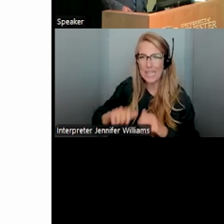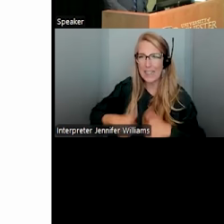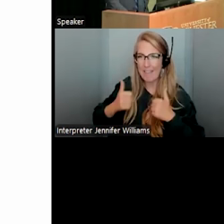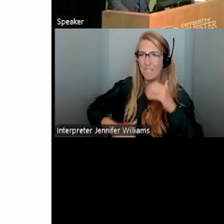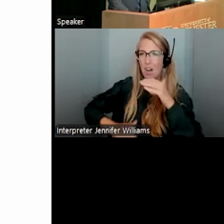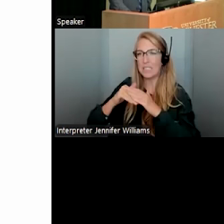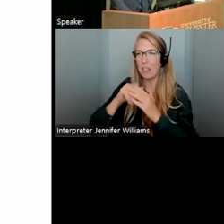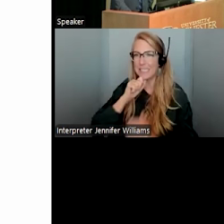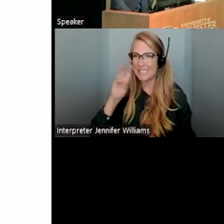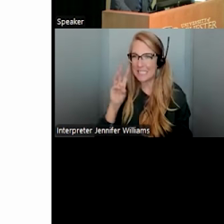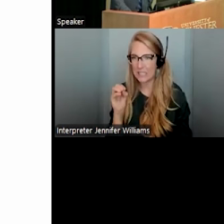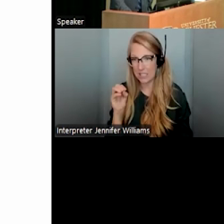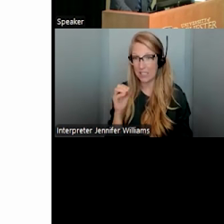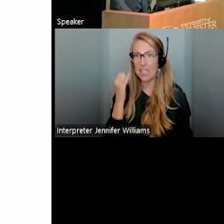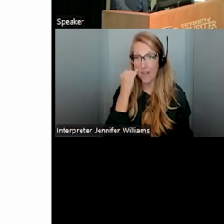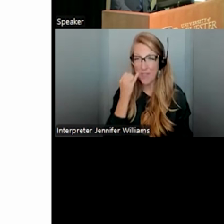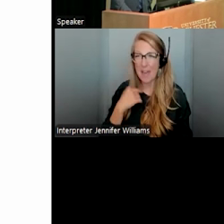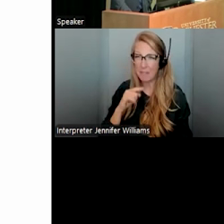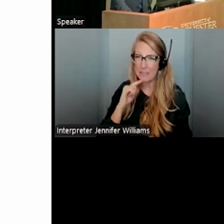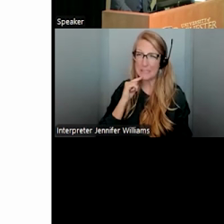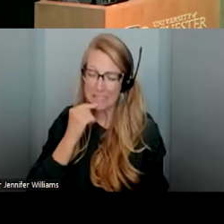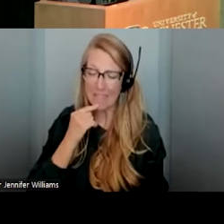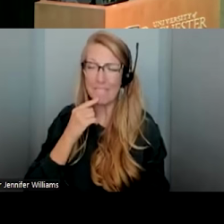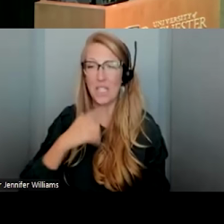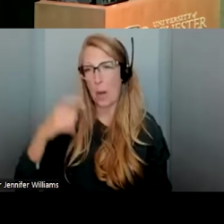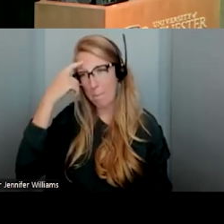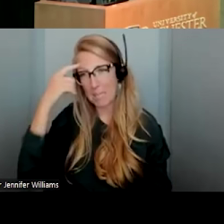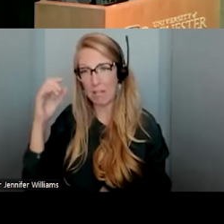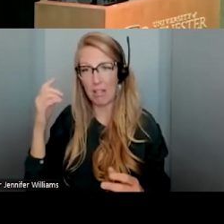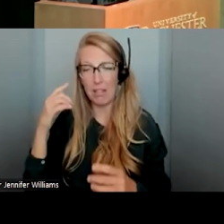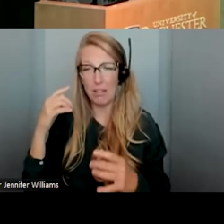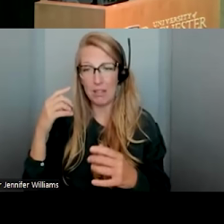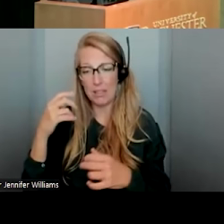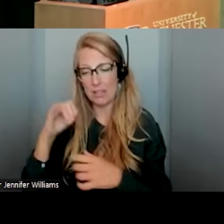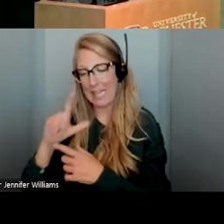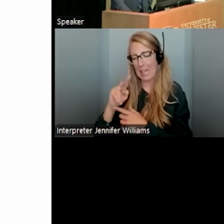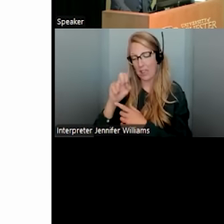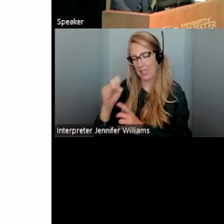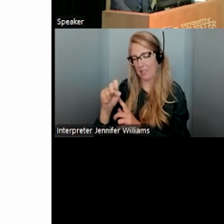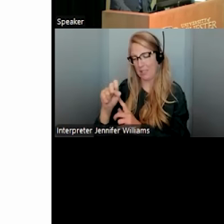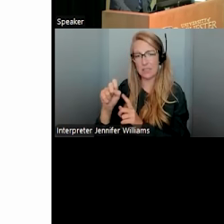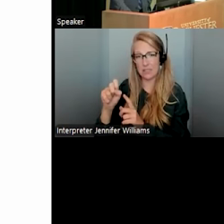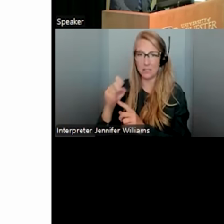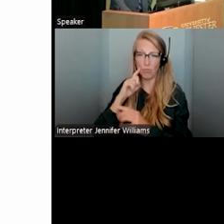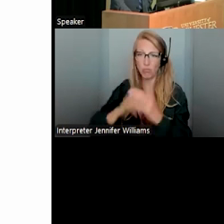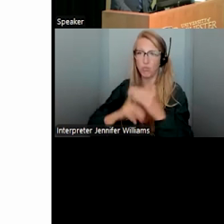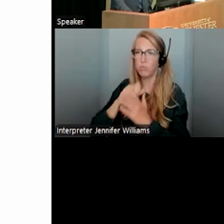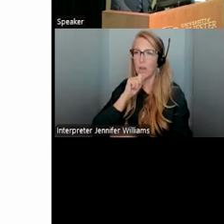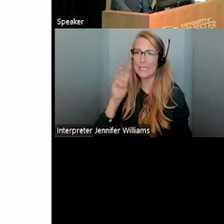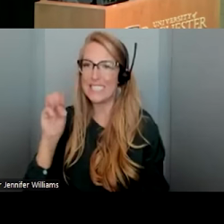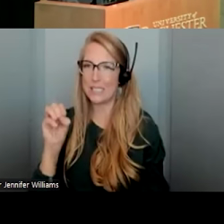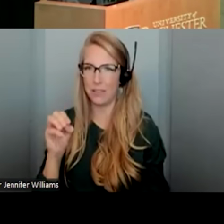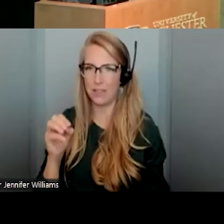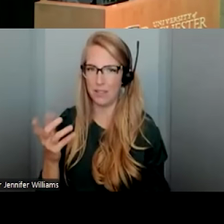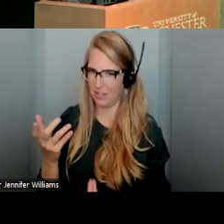severe mental illness who has a life expectancy of 60, and how we should integrate to make that change and help